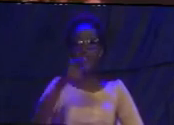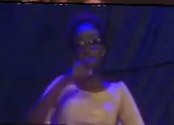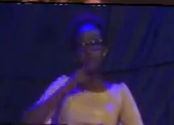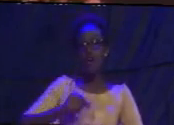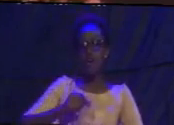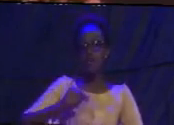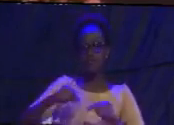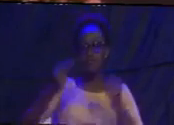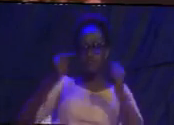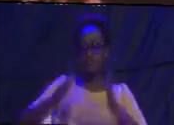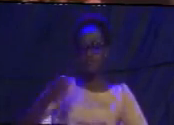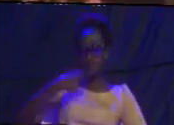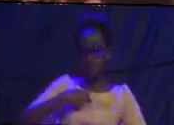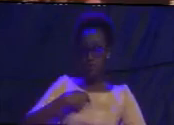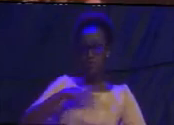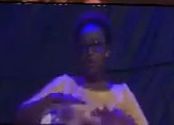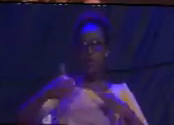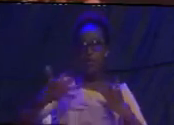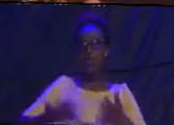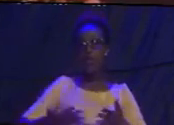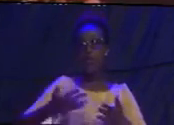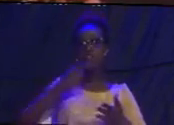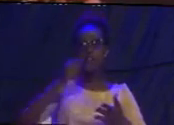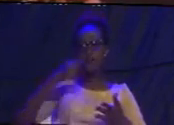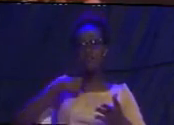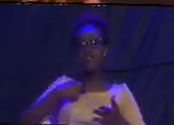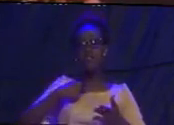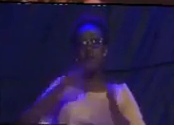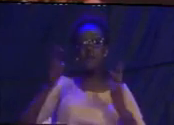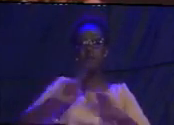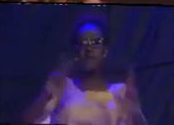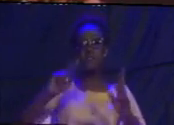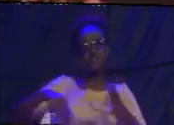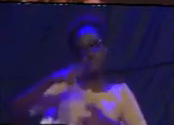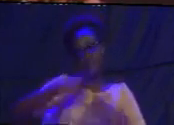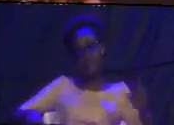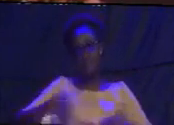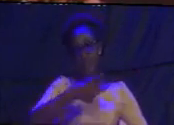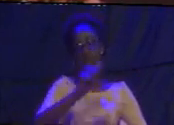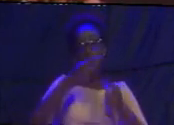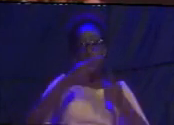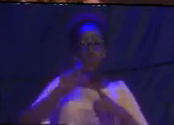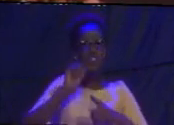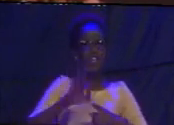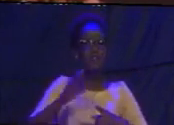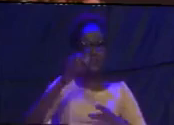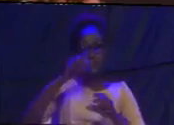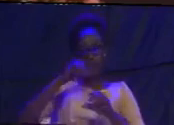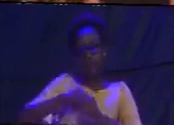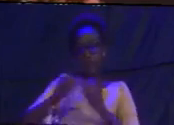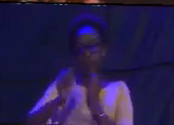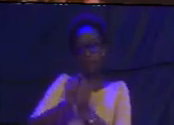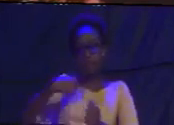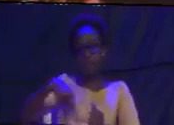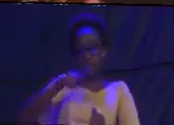things. If this man is our enemy, today I'm going to kill him. But if he's